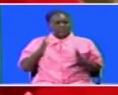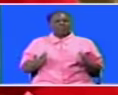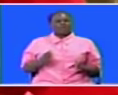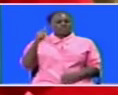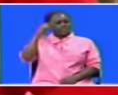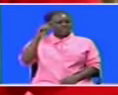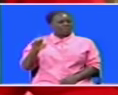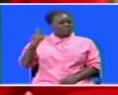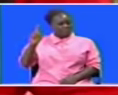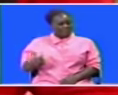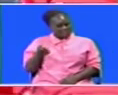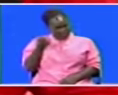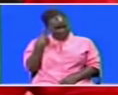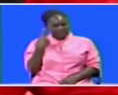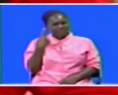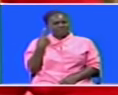his thinking.